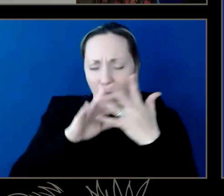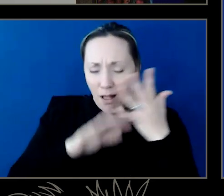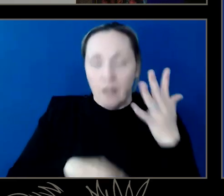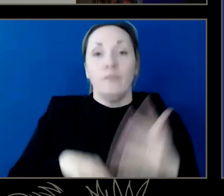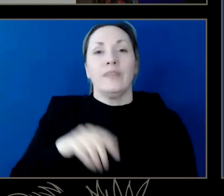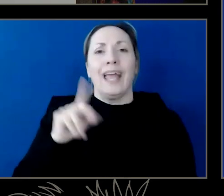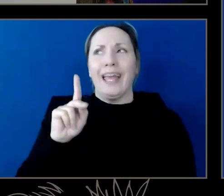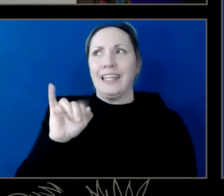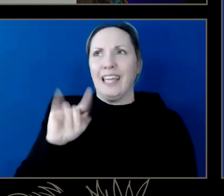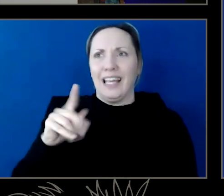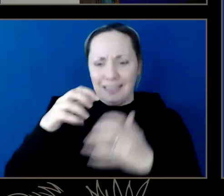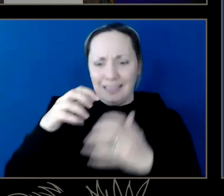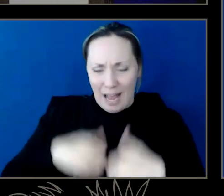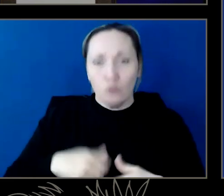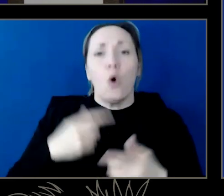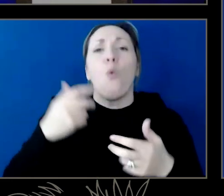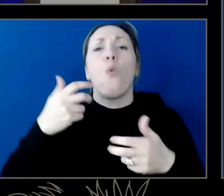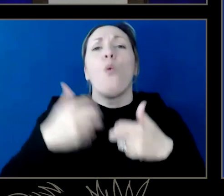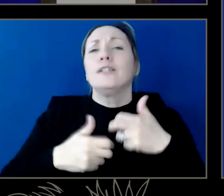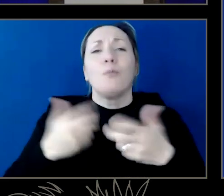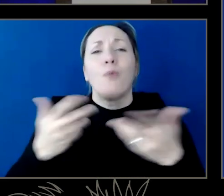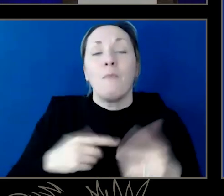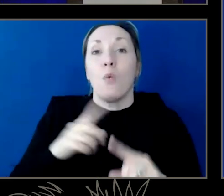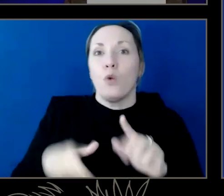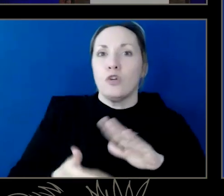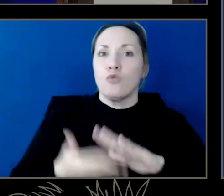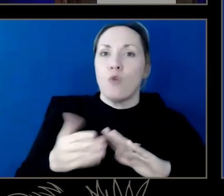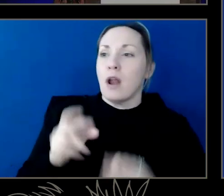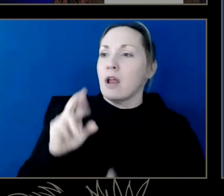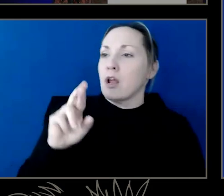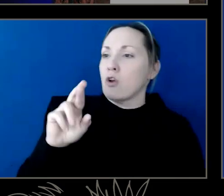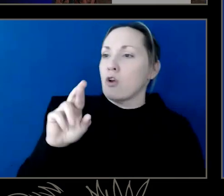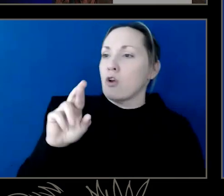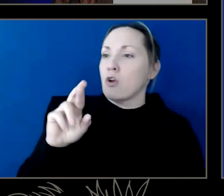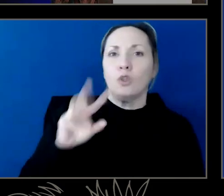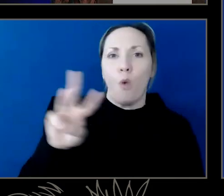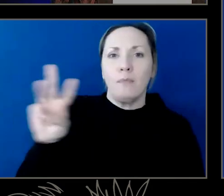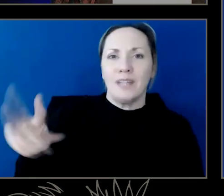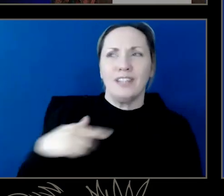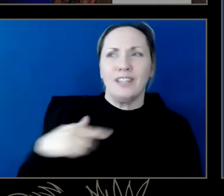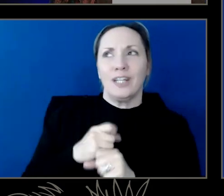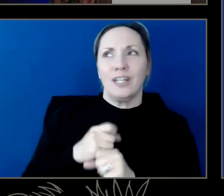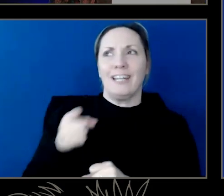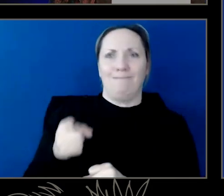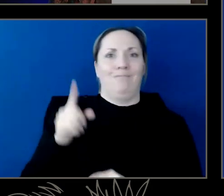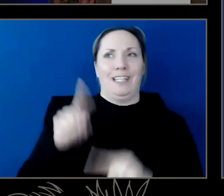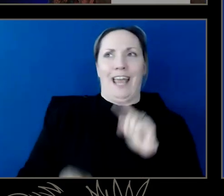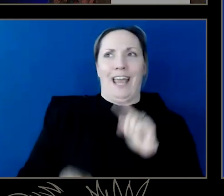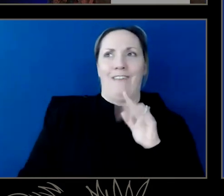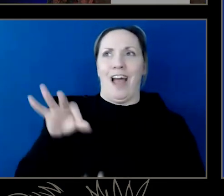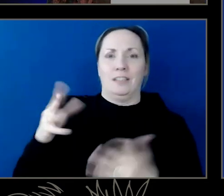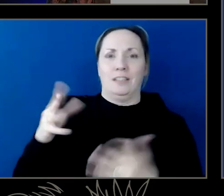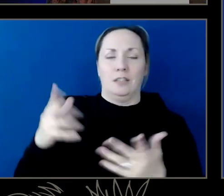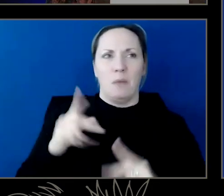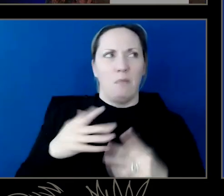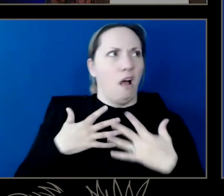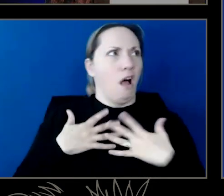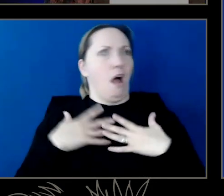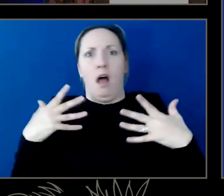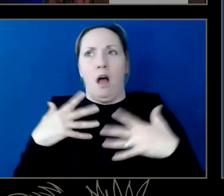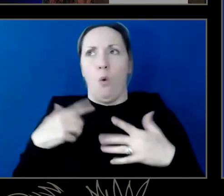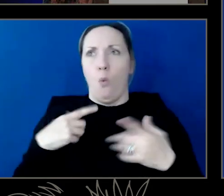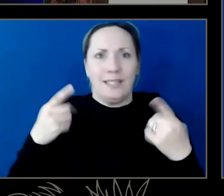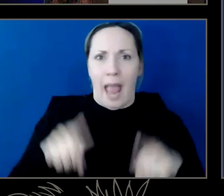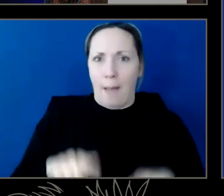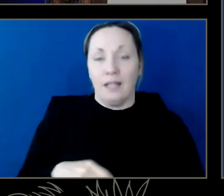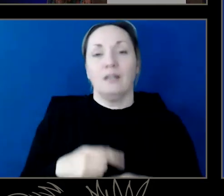problem? So now when you're running your React website, all of a sudden you're getting an issue, left pad can't be found. People at Meta are freaking out. They're like, what's left pad?